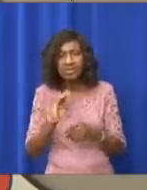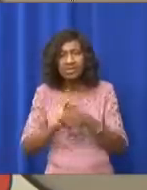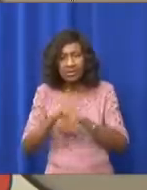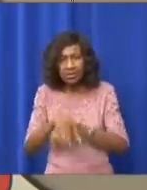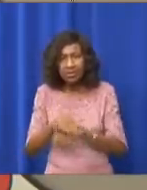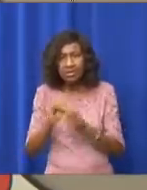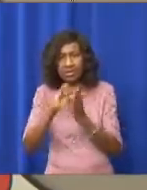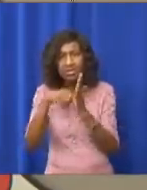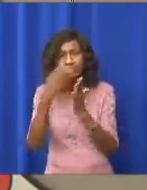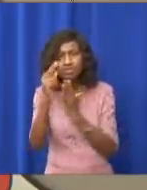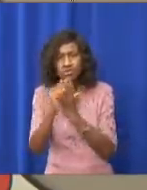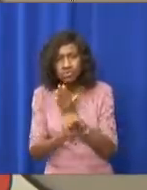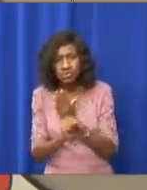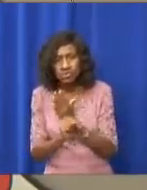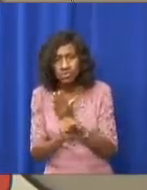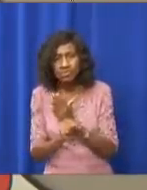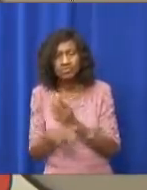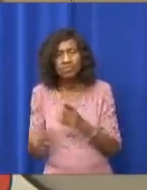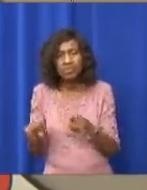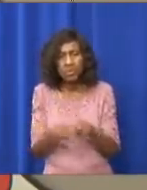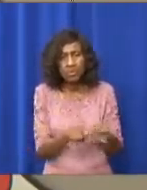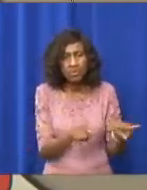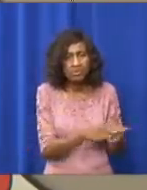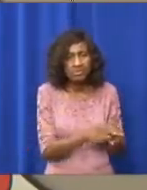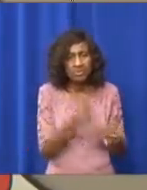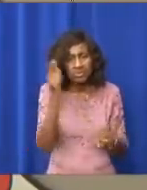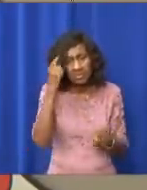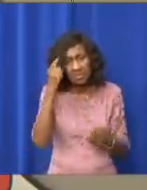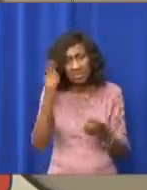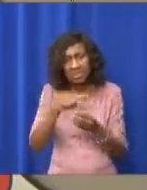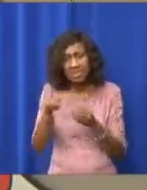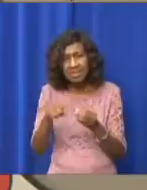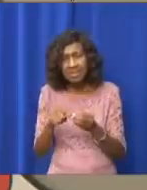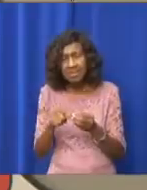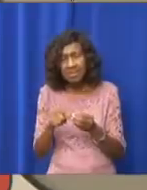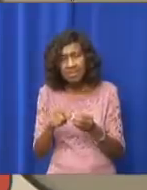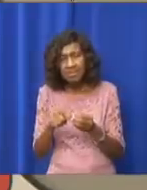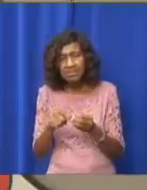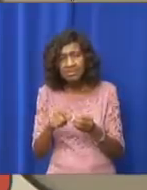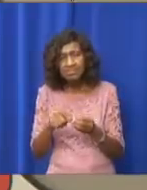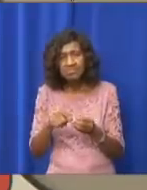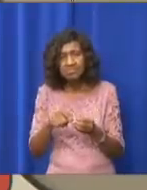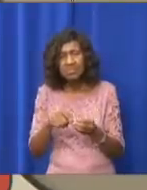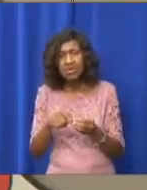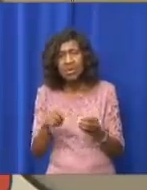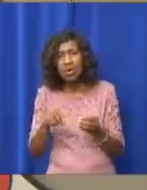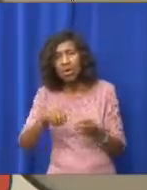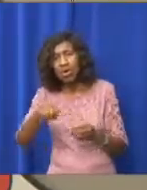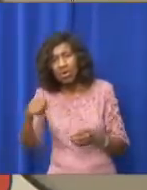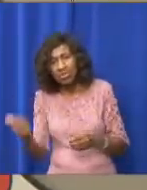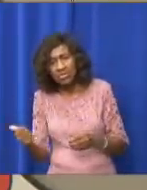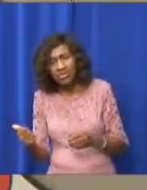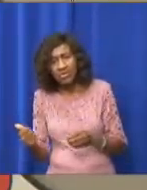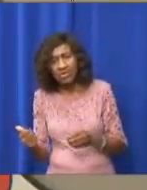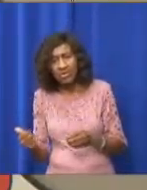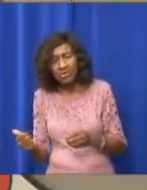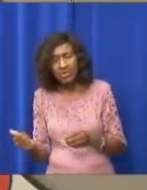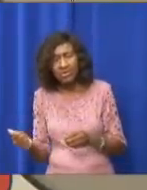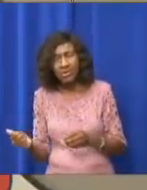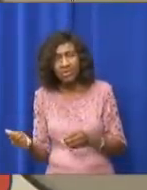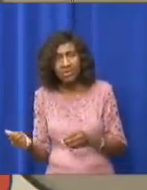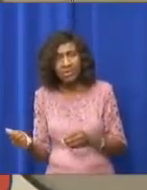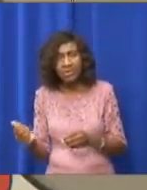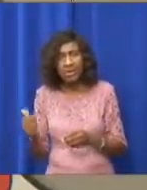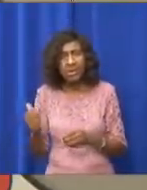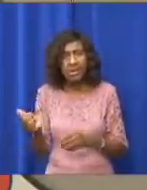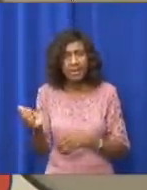June. We are also looking at additional British Airways airbridge flights for June, July and